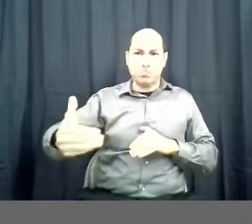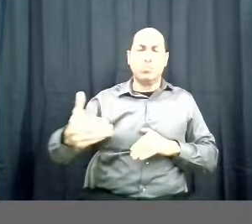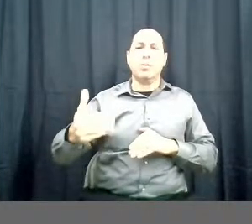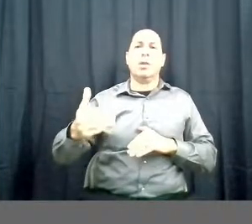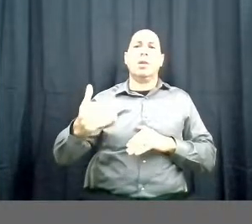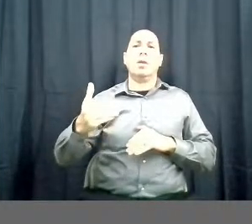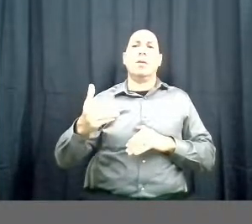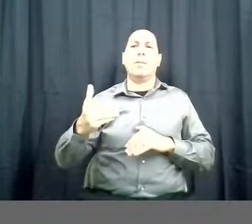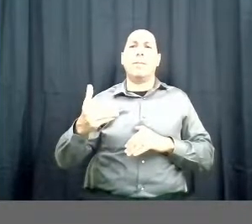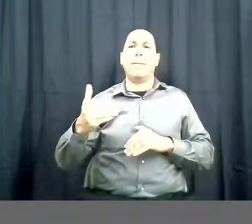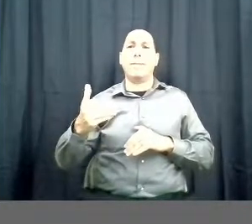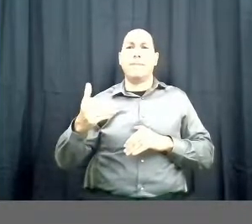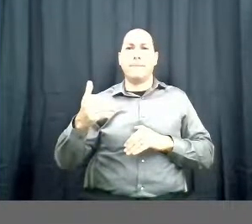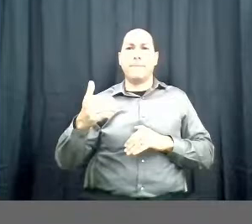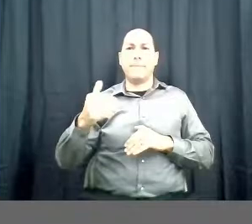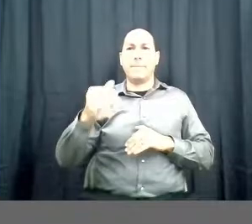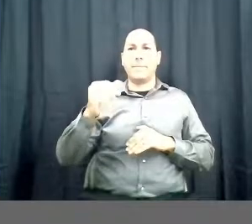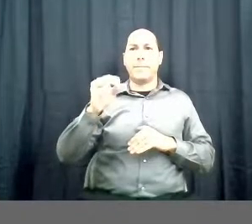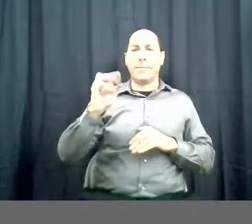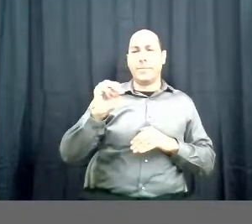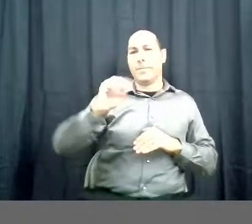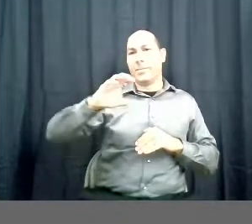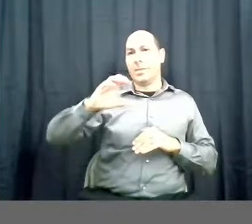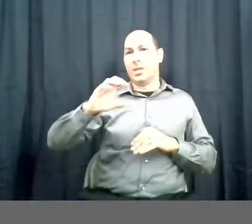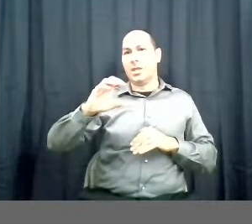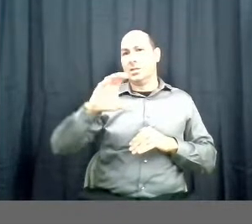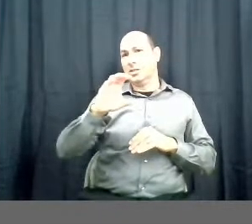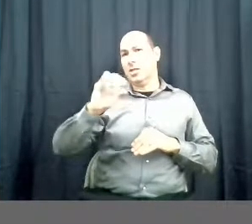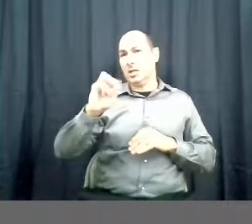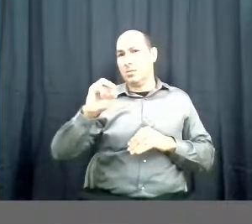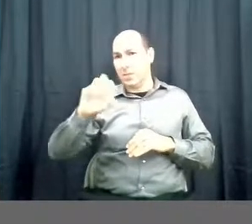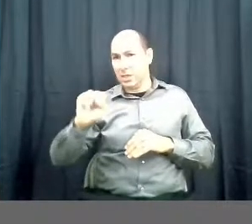after CMS recommendation. This change would be indefinite